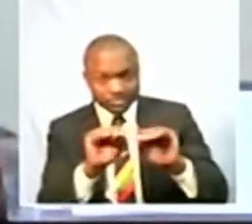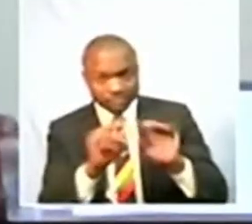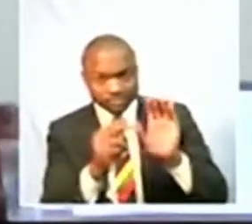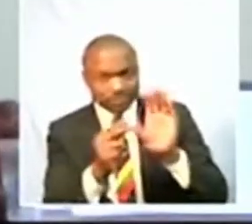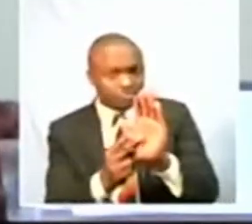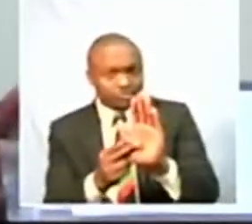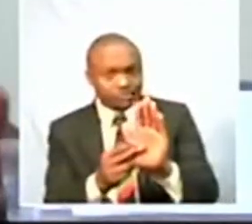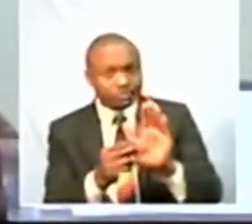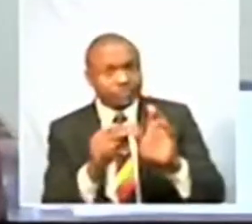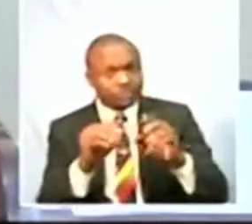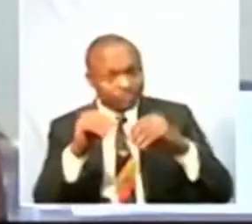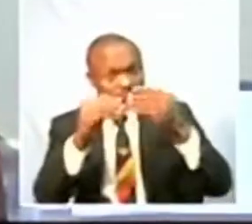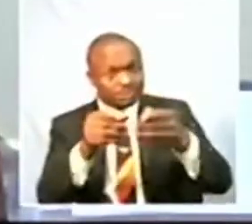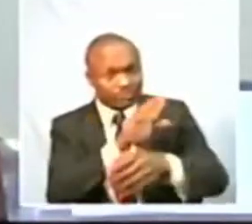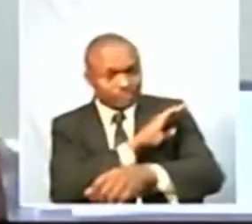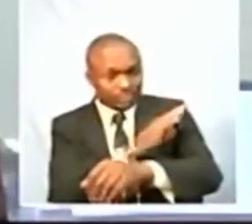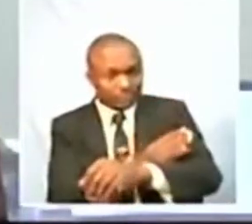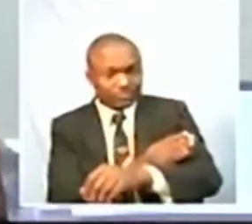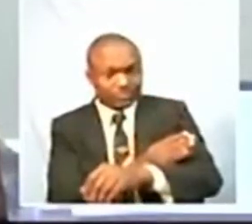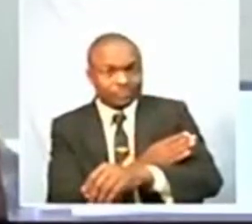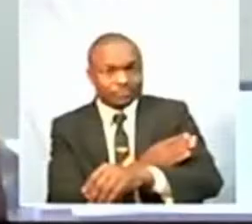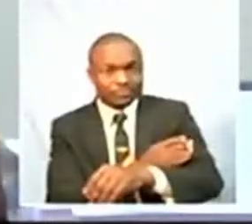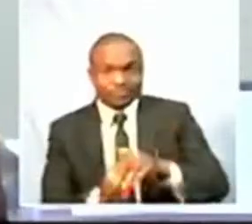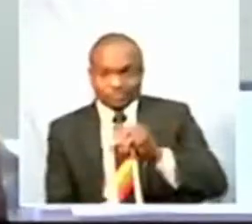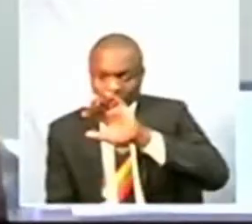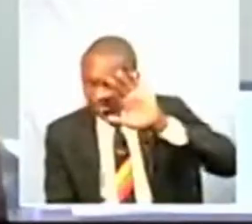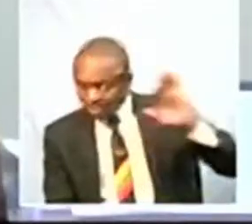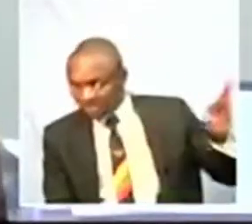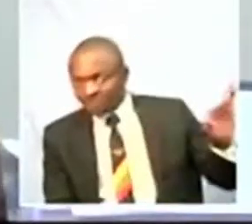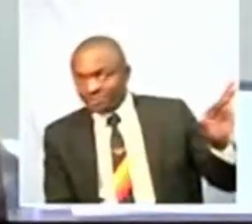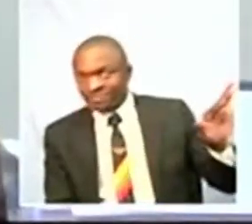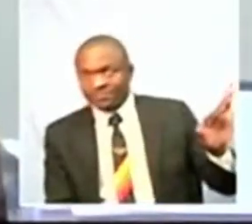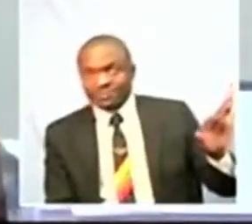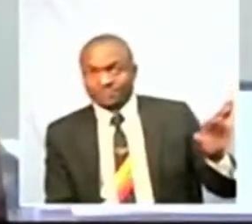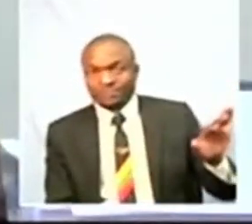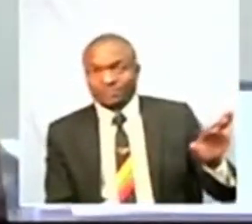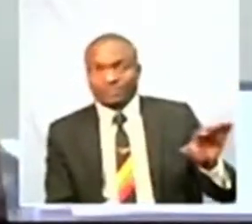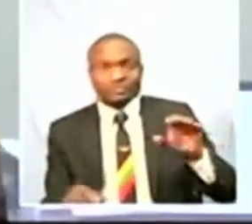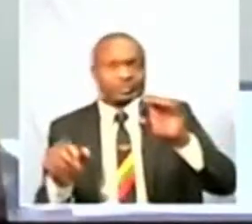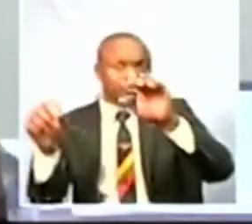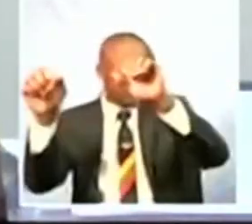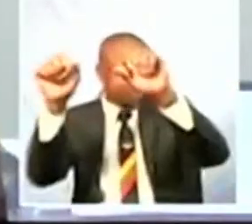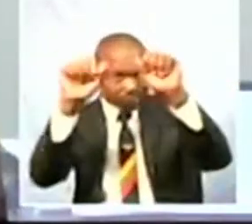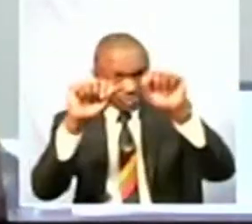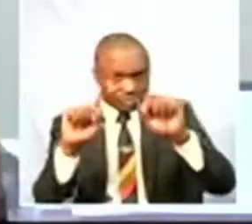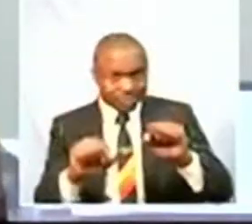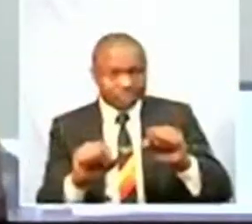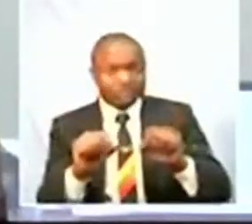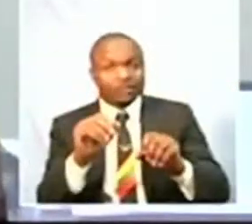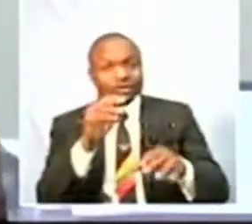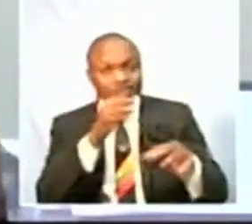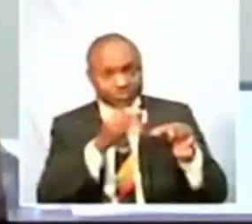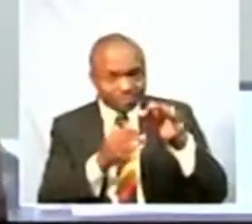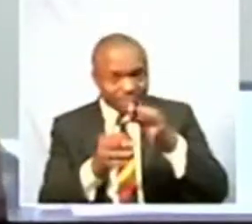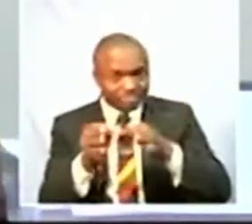give you powers to ignore the structures that I've just highlighted?